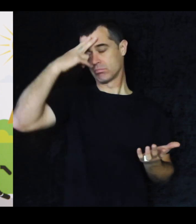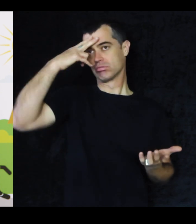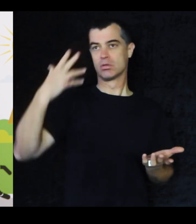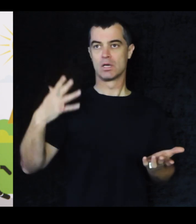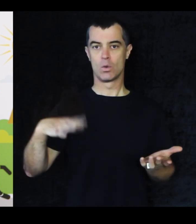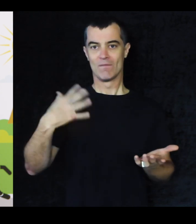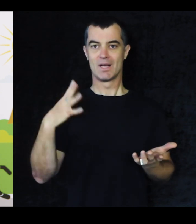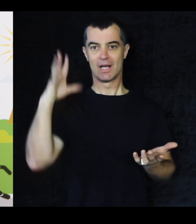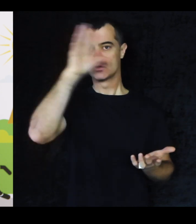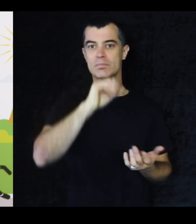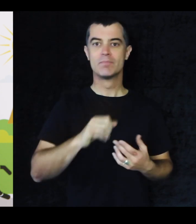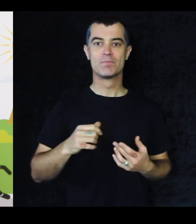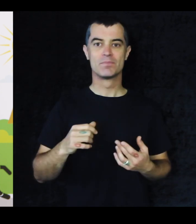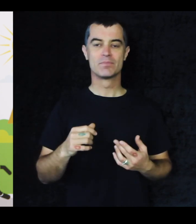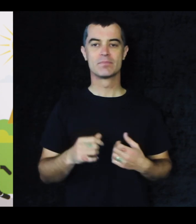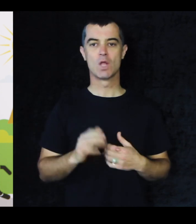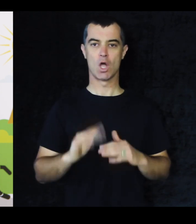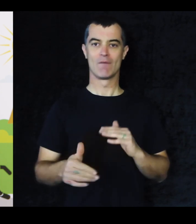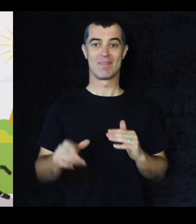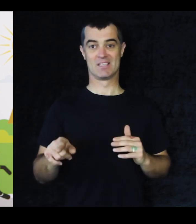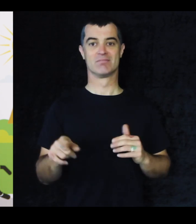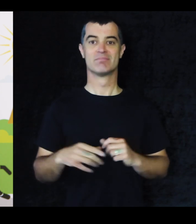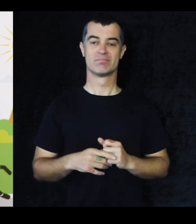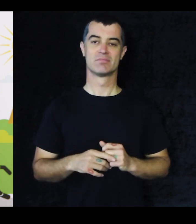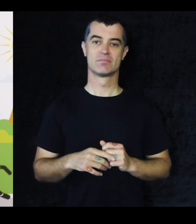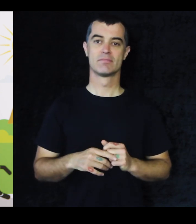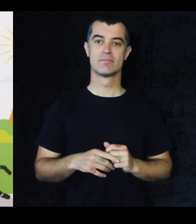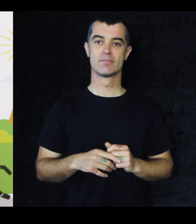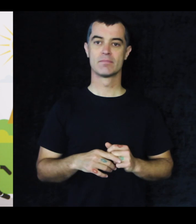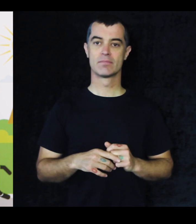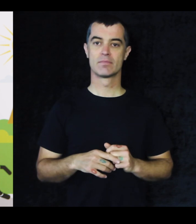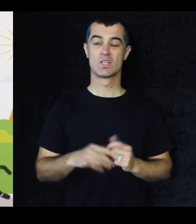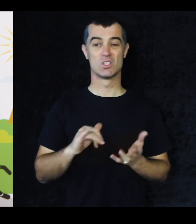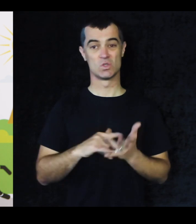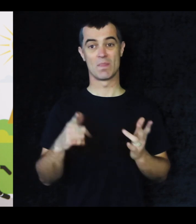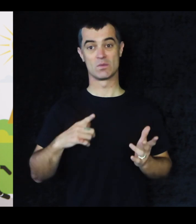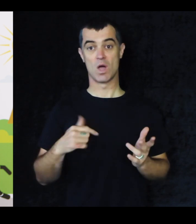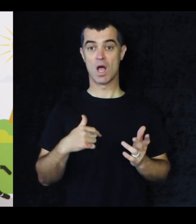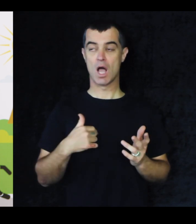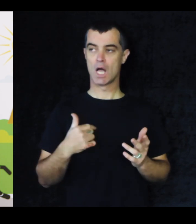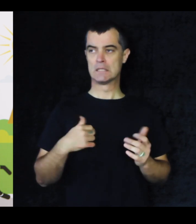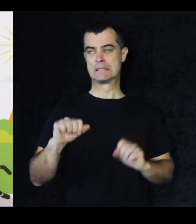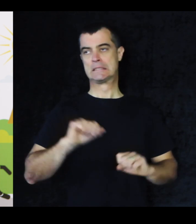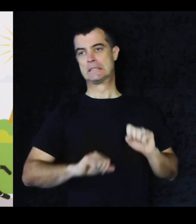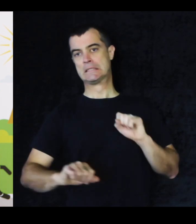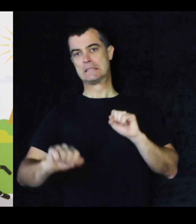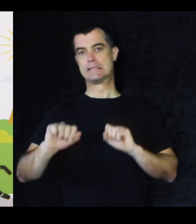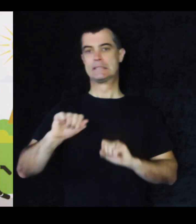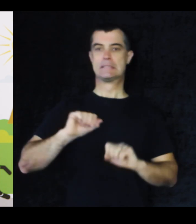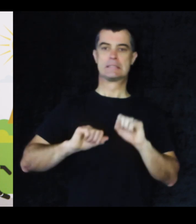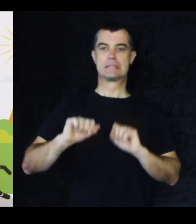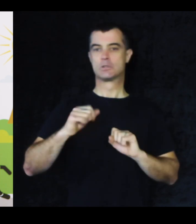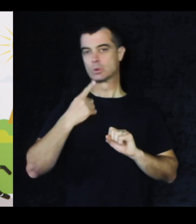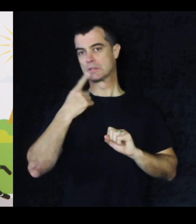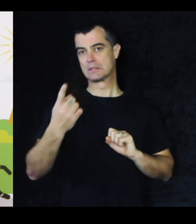preconceived notions and ideas around that. So that's why I hesitate